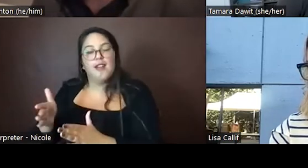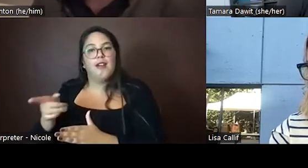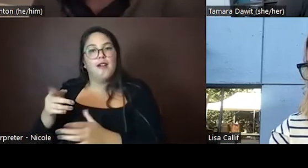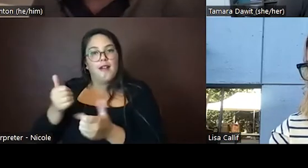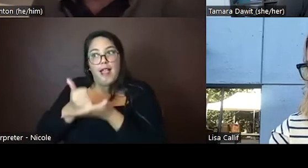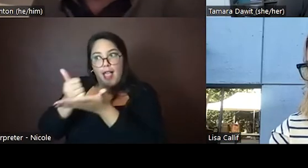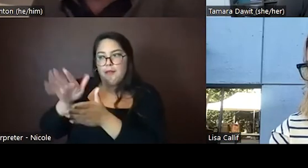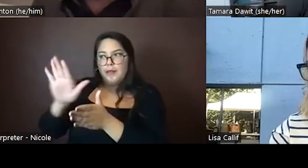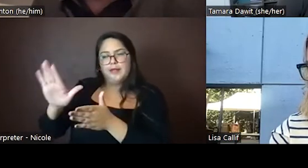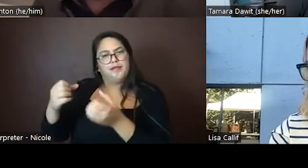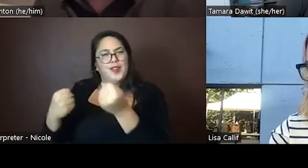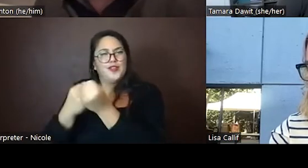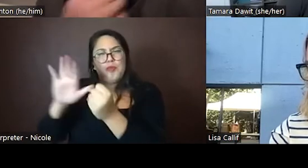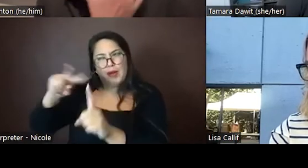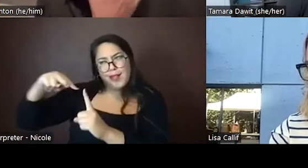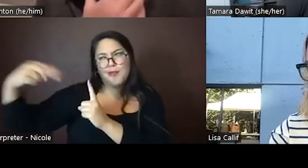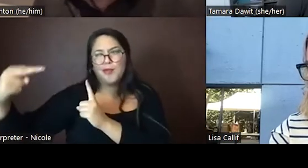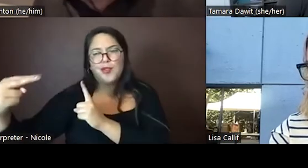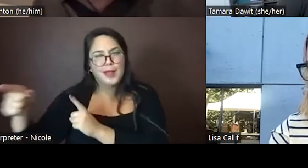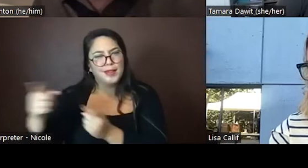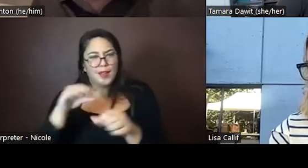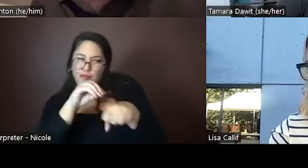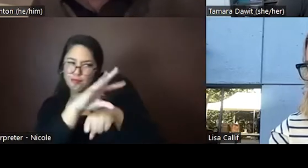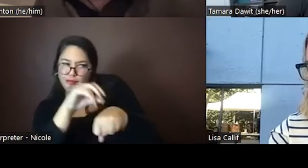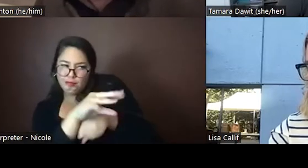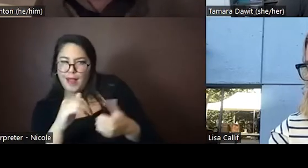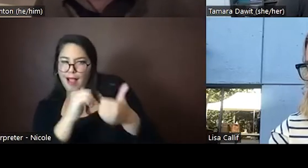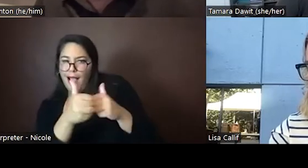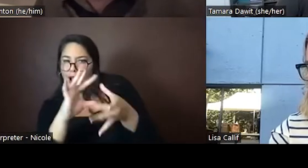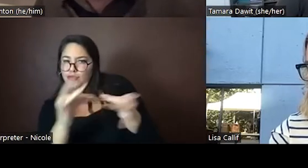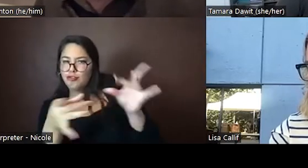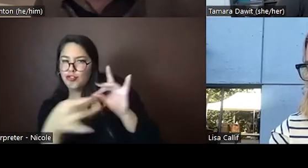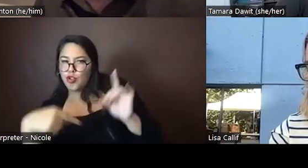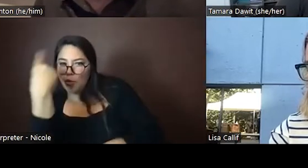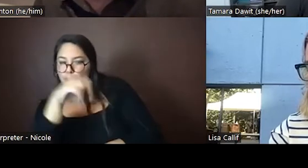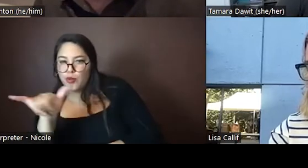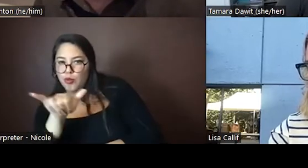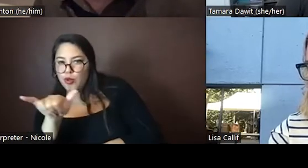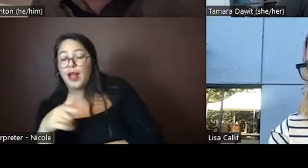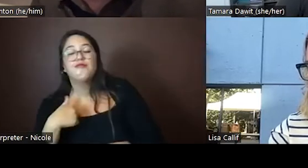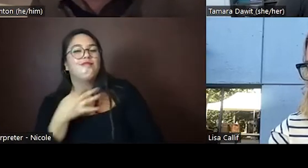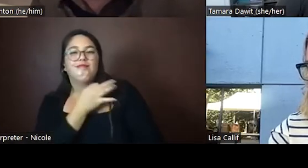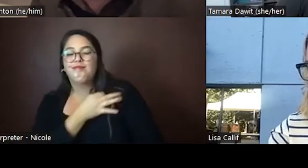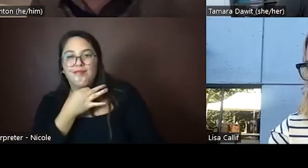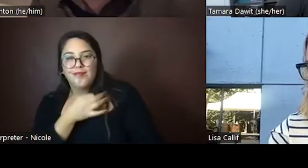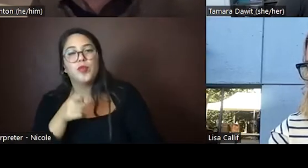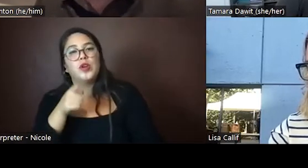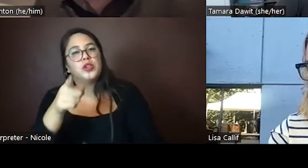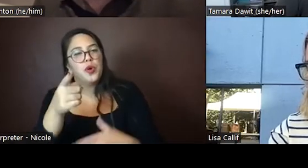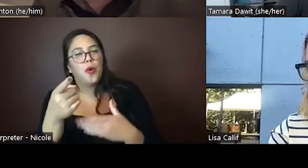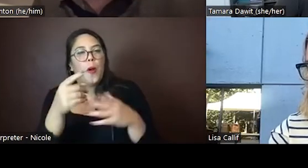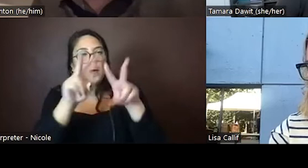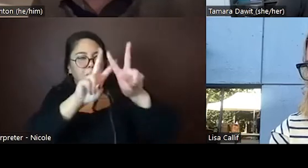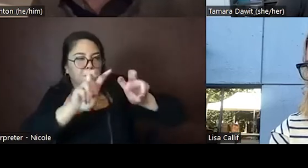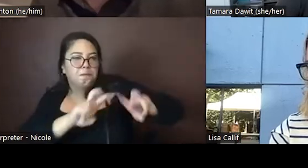story should be told or can be told. So when you're working on the ethics and also like reception